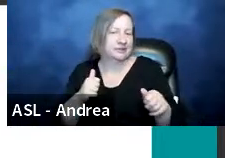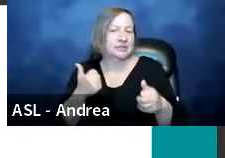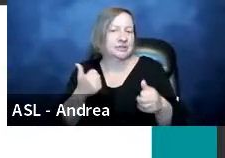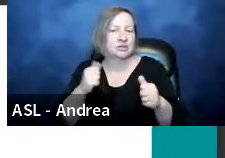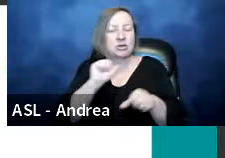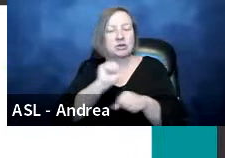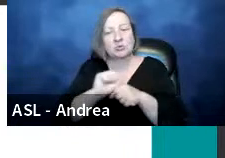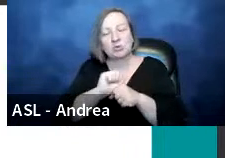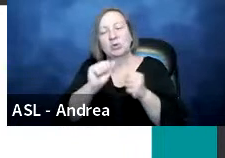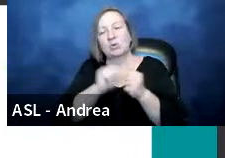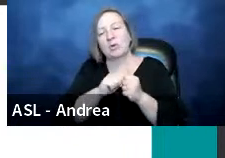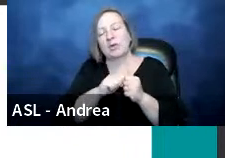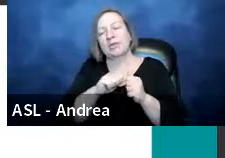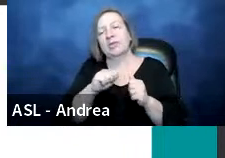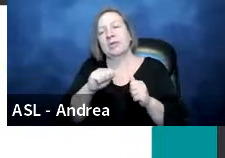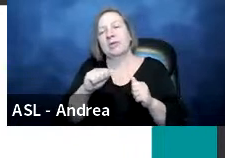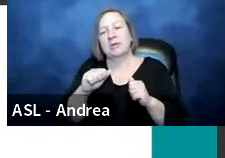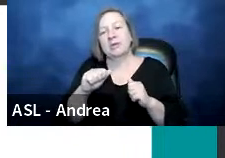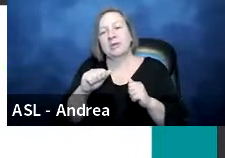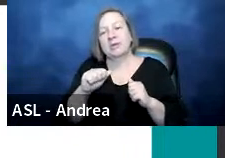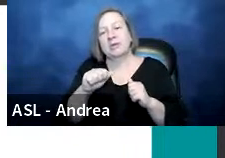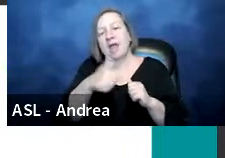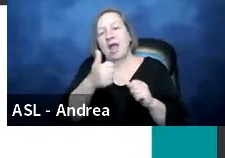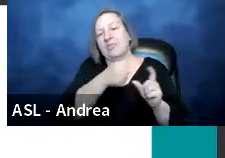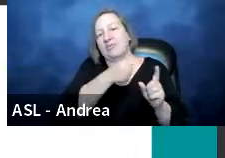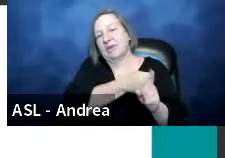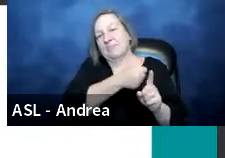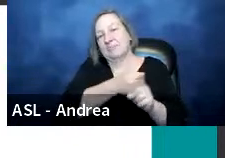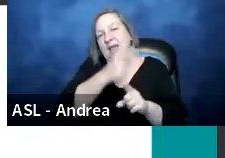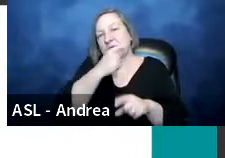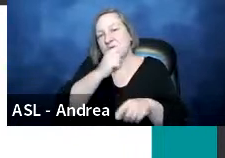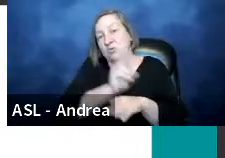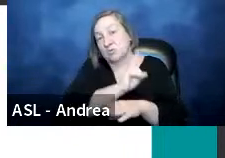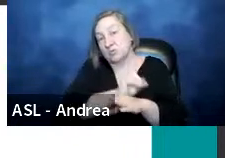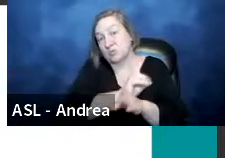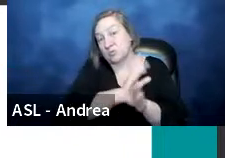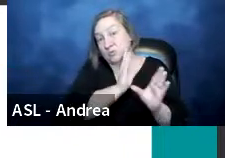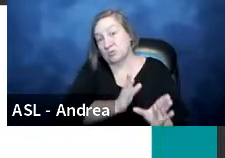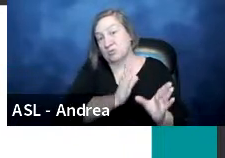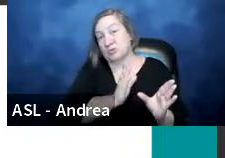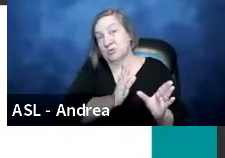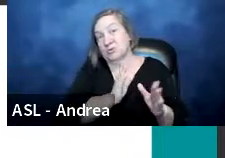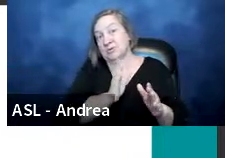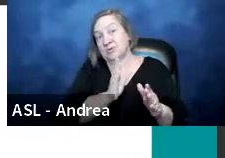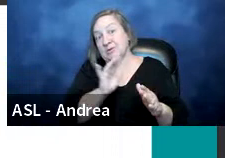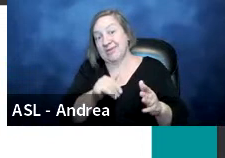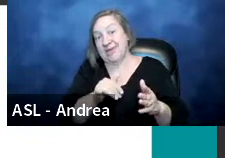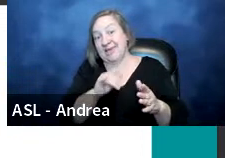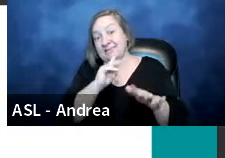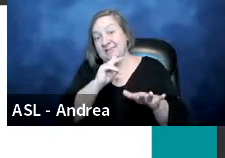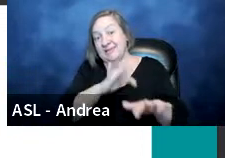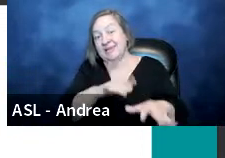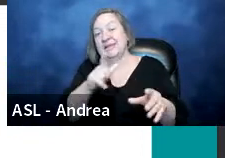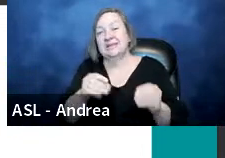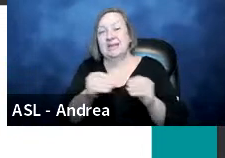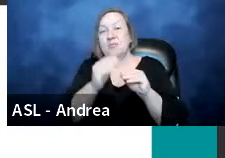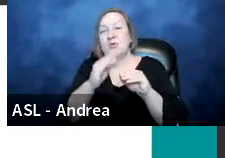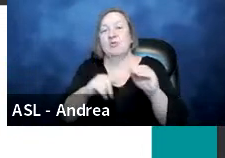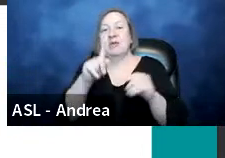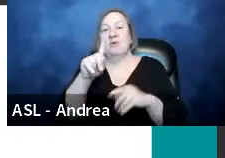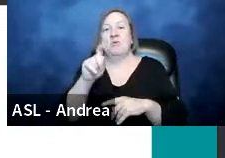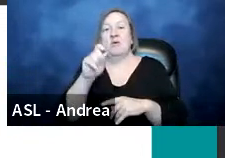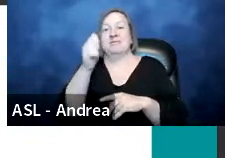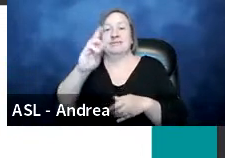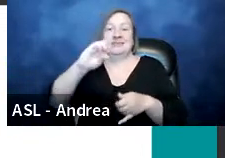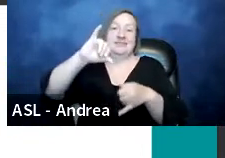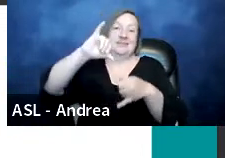with the other impacted users that need more than 116 feet, so